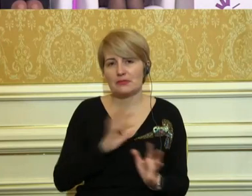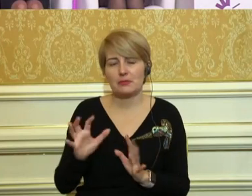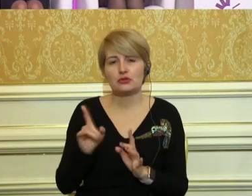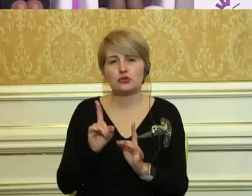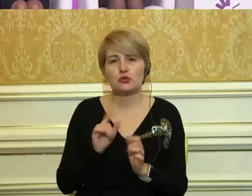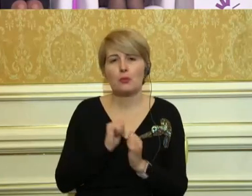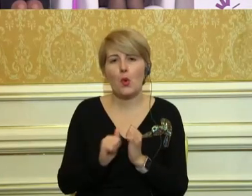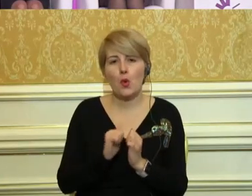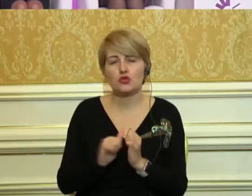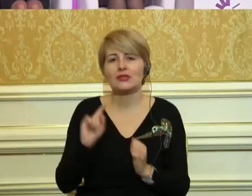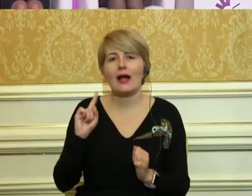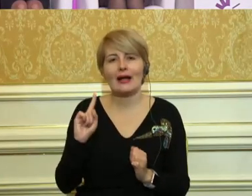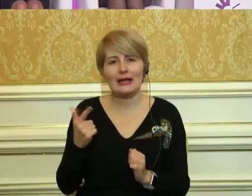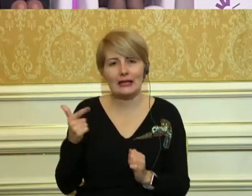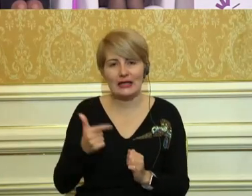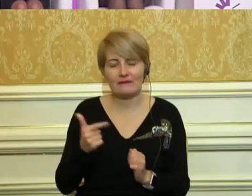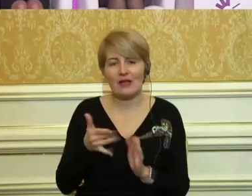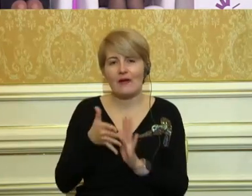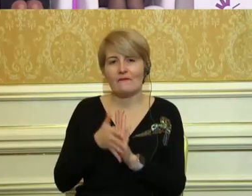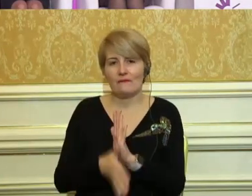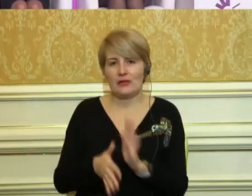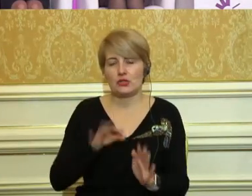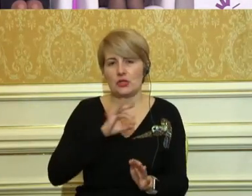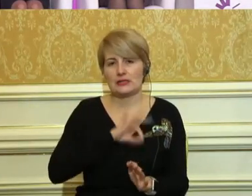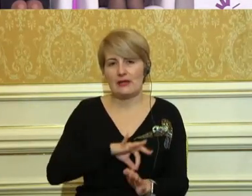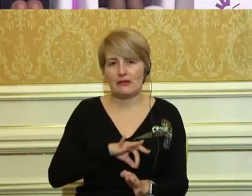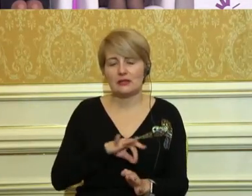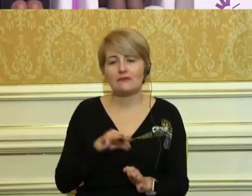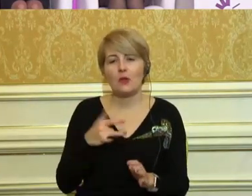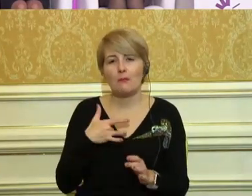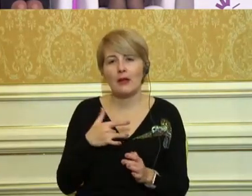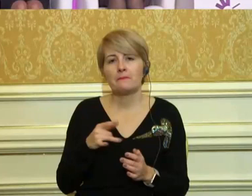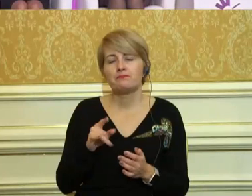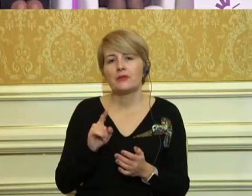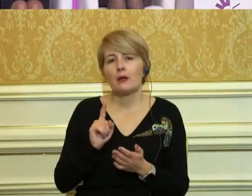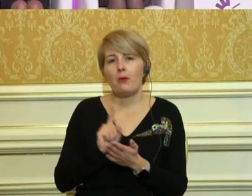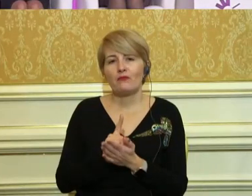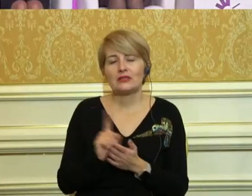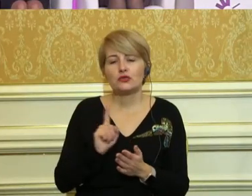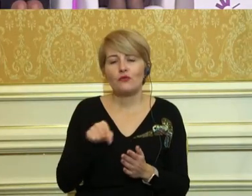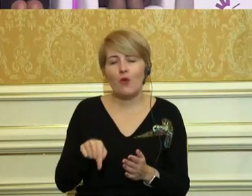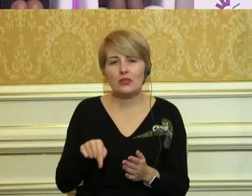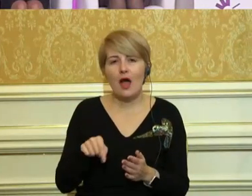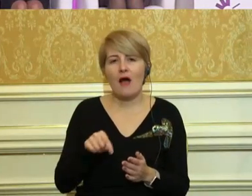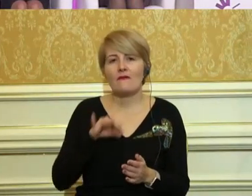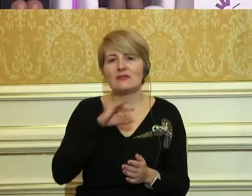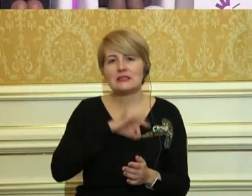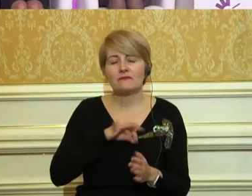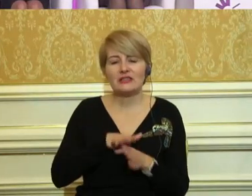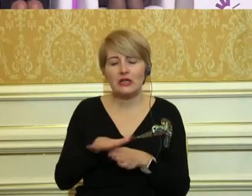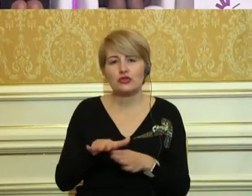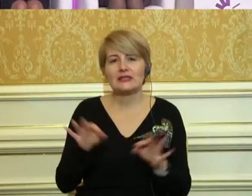not provide every grievance to be spent in an efficient way, but we also have to